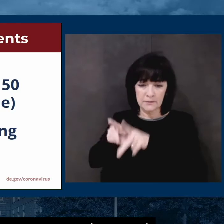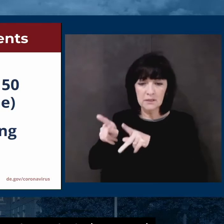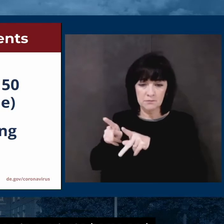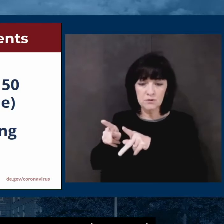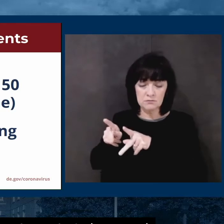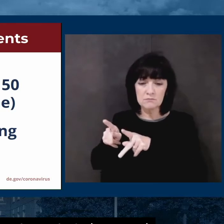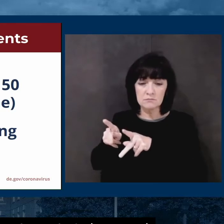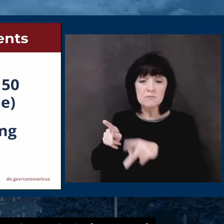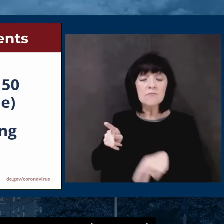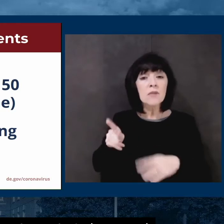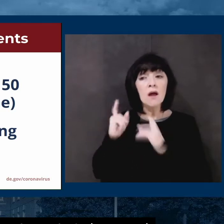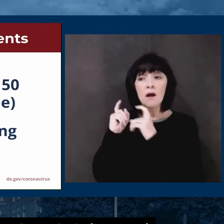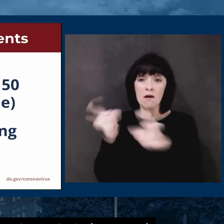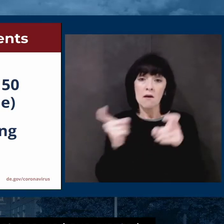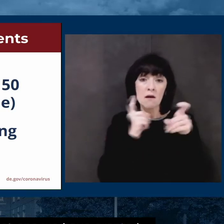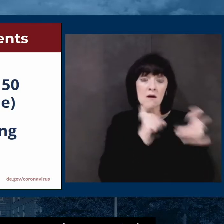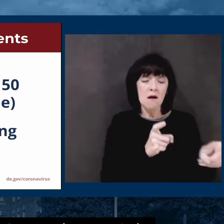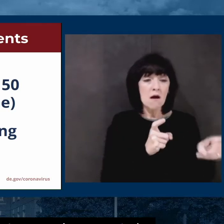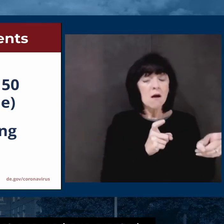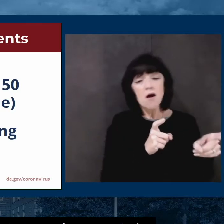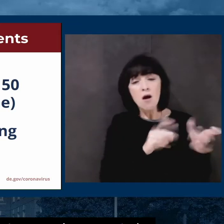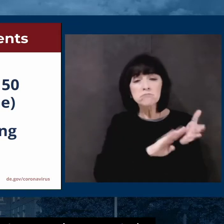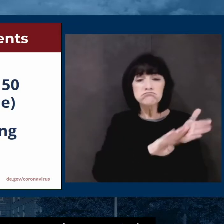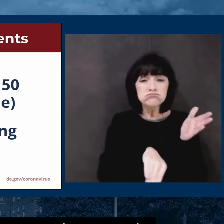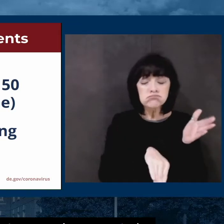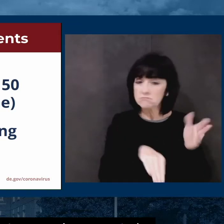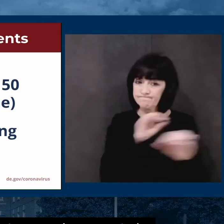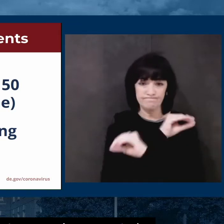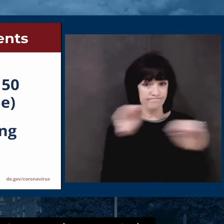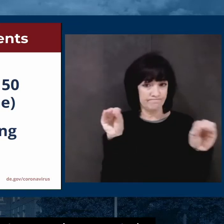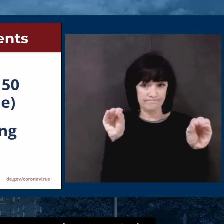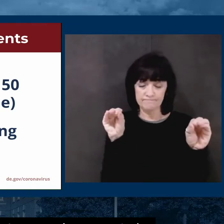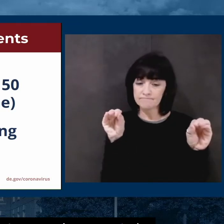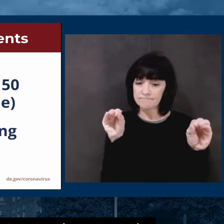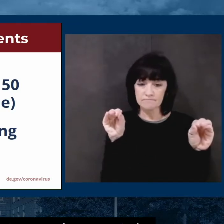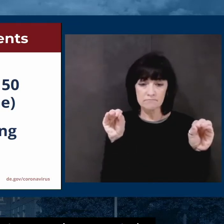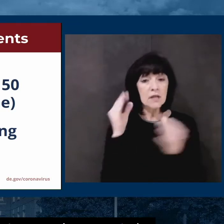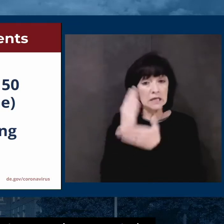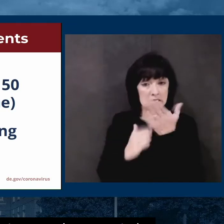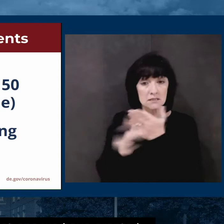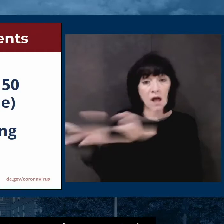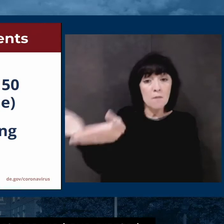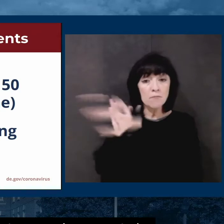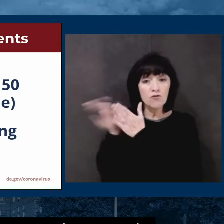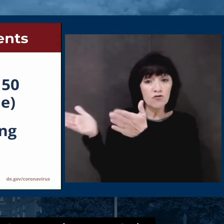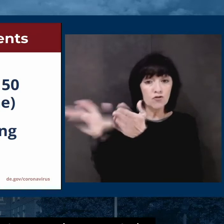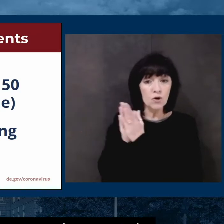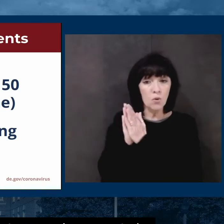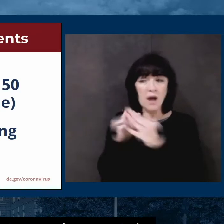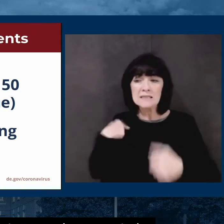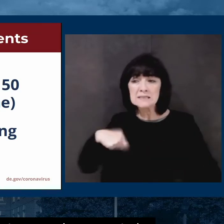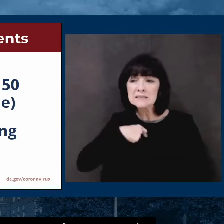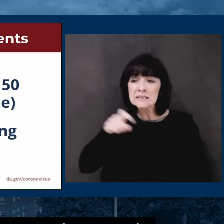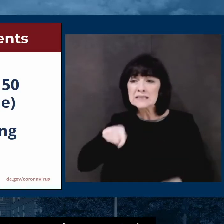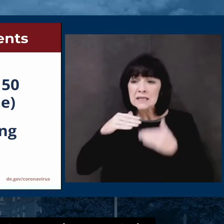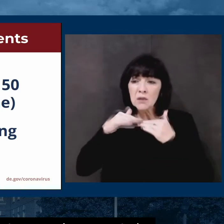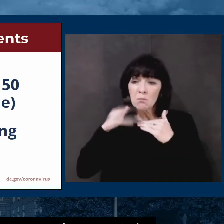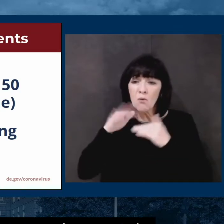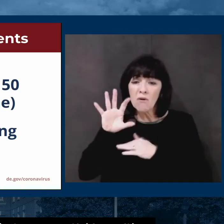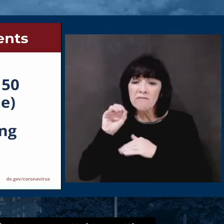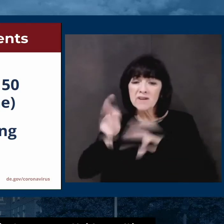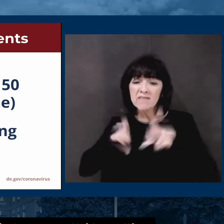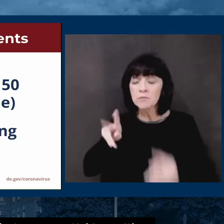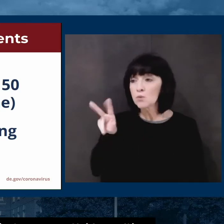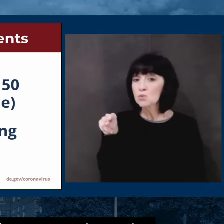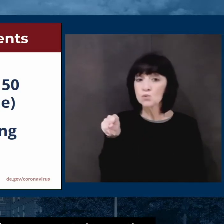time. We've had, certainly some requests to do that, but we are sticking with 50 right now and for the